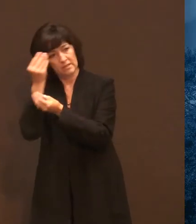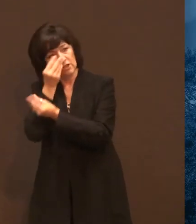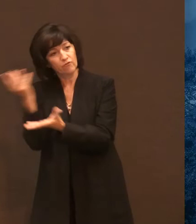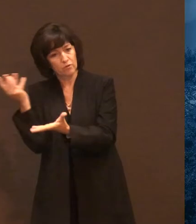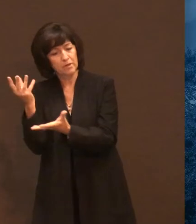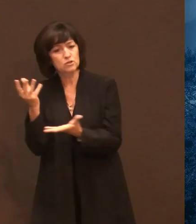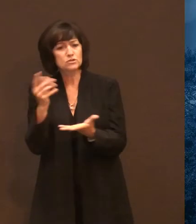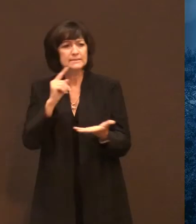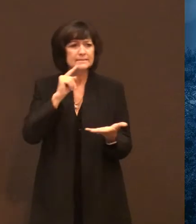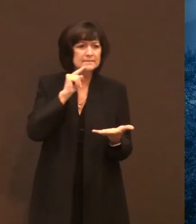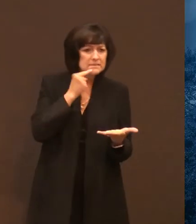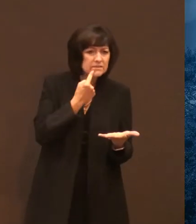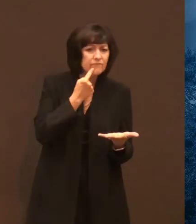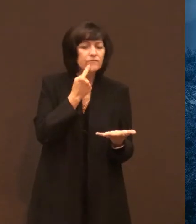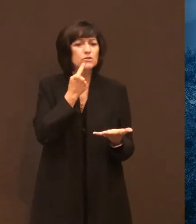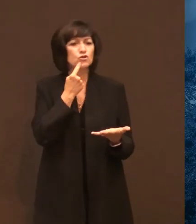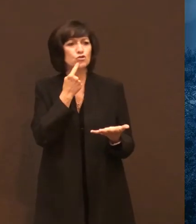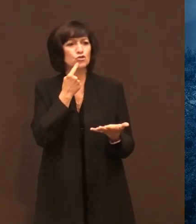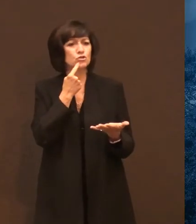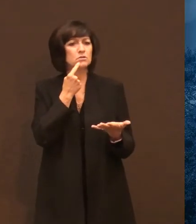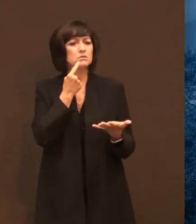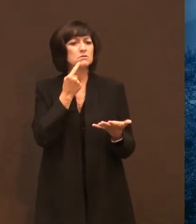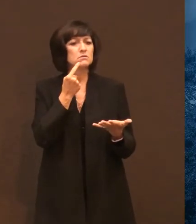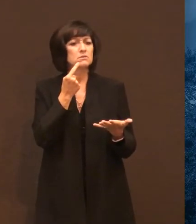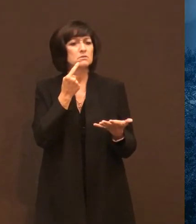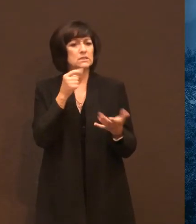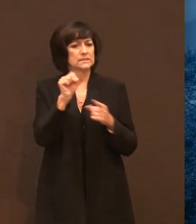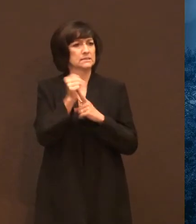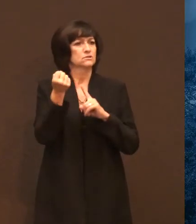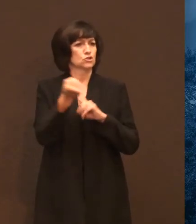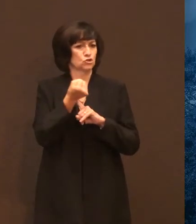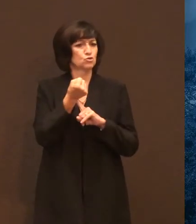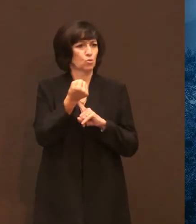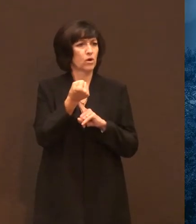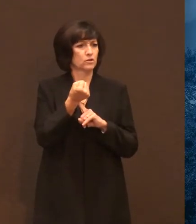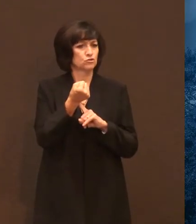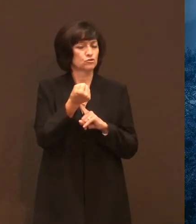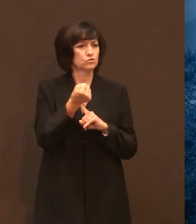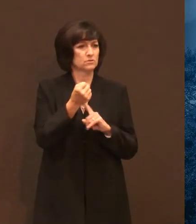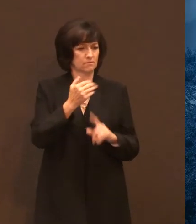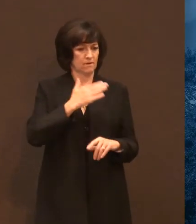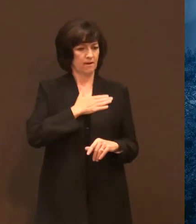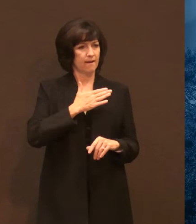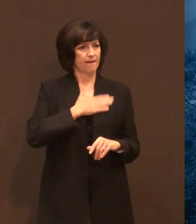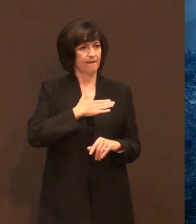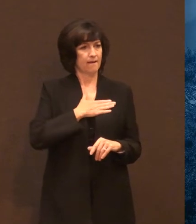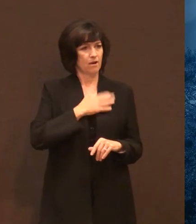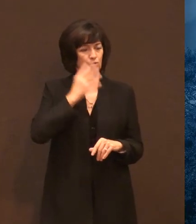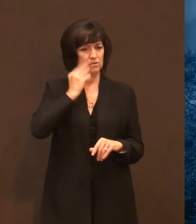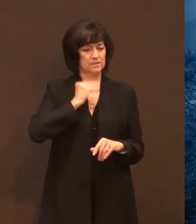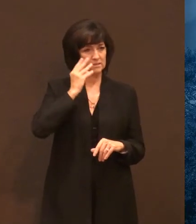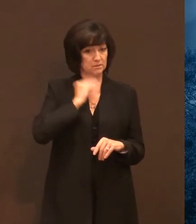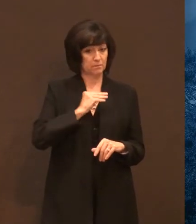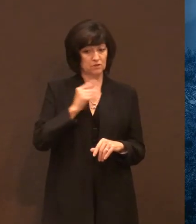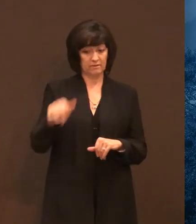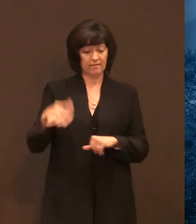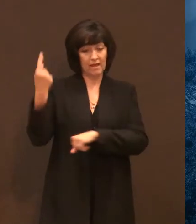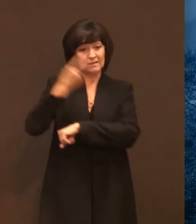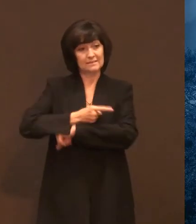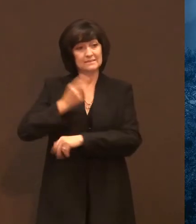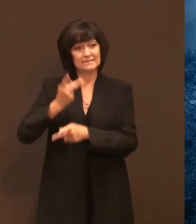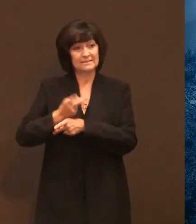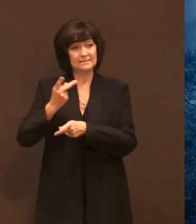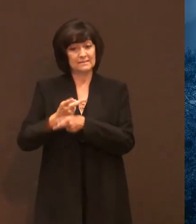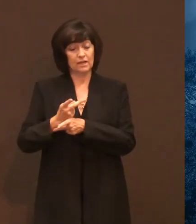and the small numbers of the younger children. Our own experience with the daycare population in the